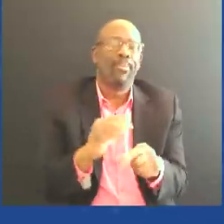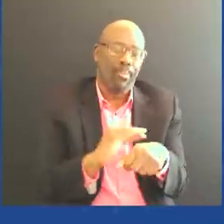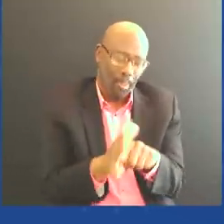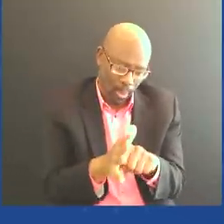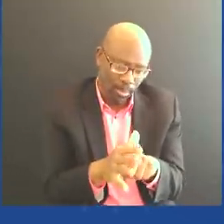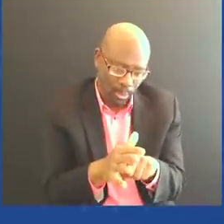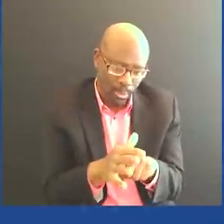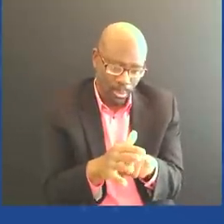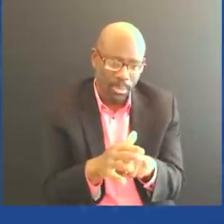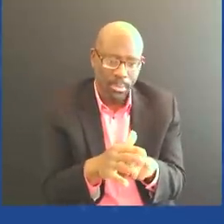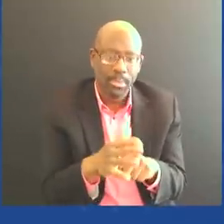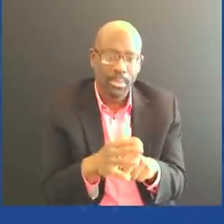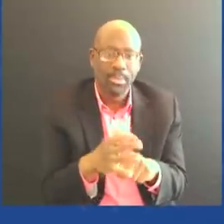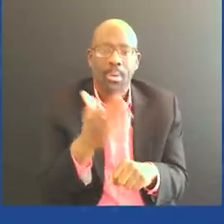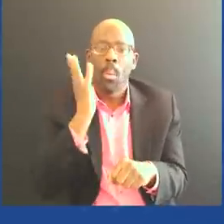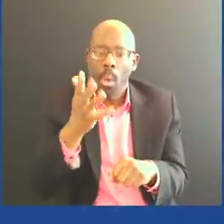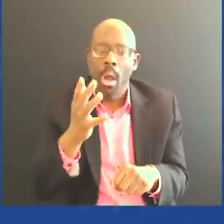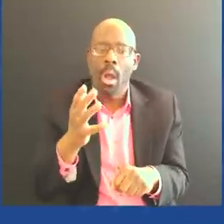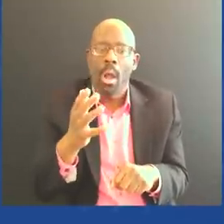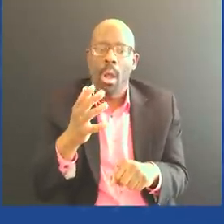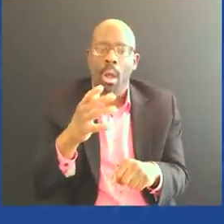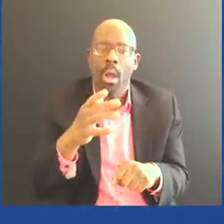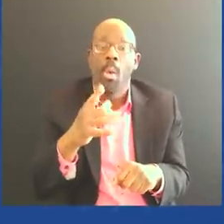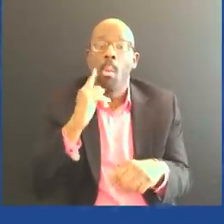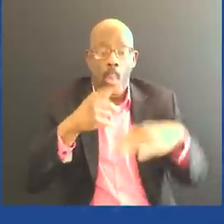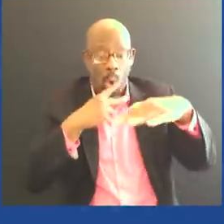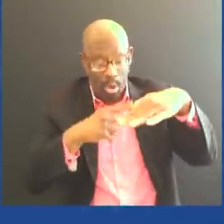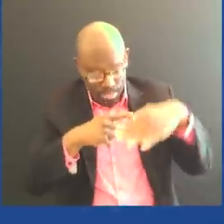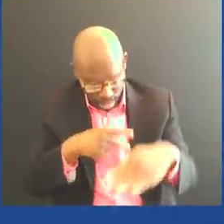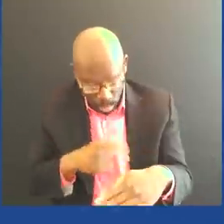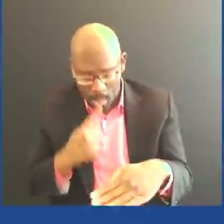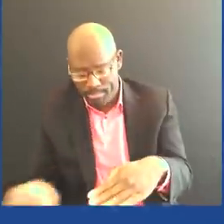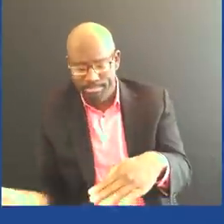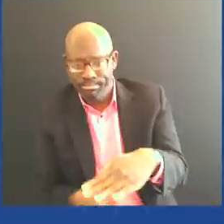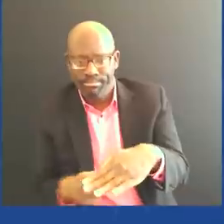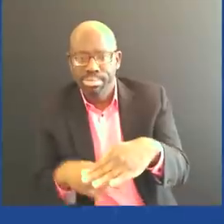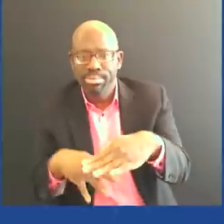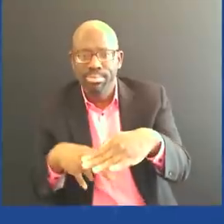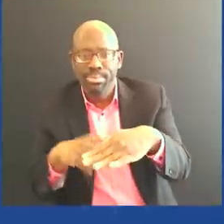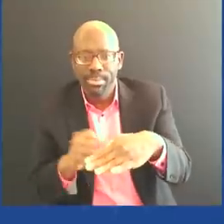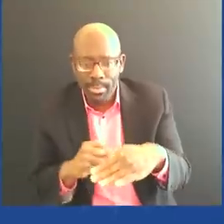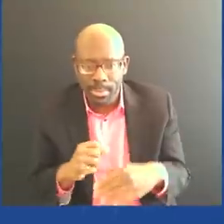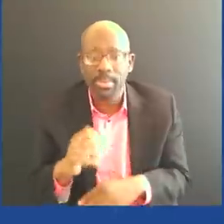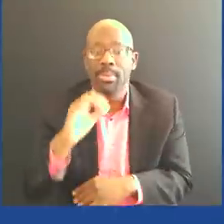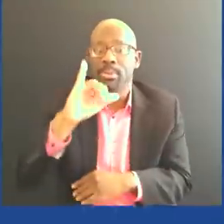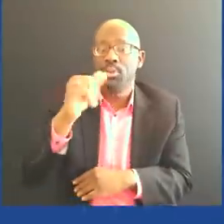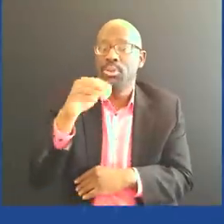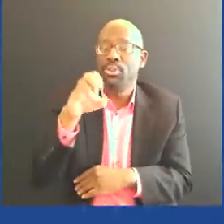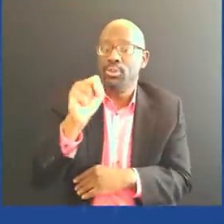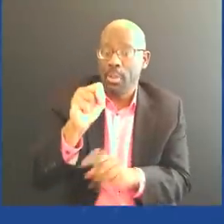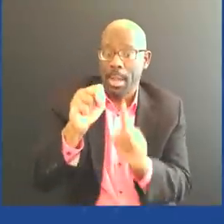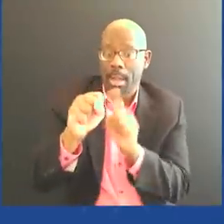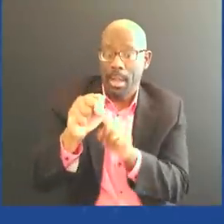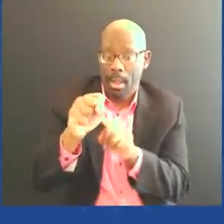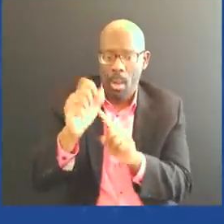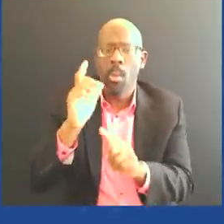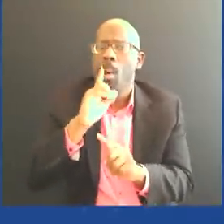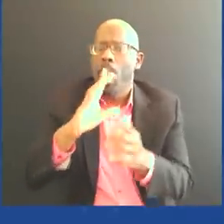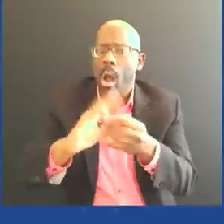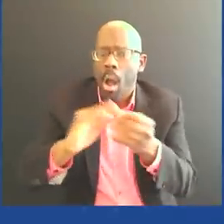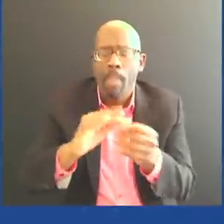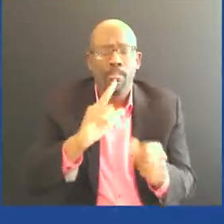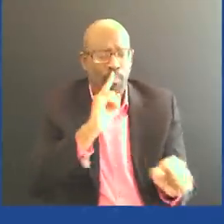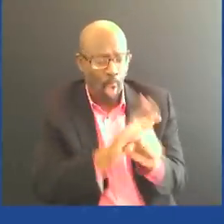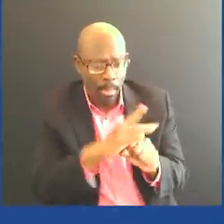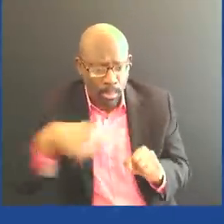Research, Development, and Acquisition, the Honorable James Hondo Gertz, made a promise to our crew, our sponsor, and the people of Delaware that we would have a traditional U.S. Navy